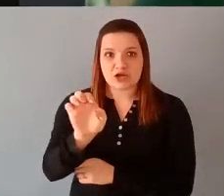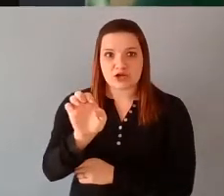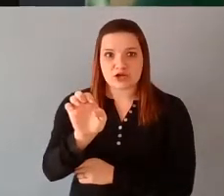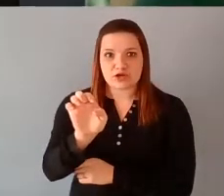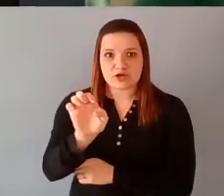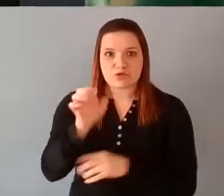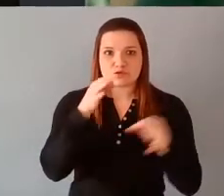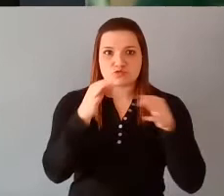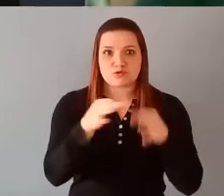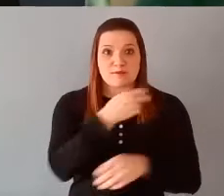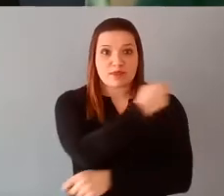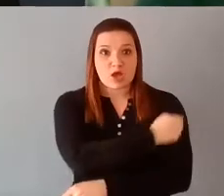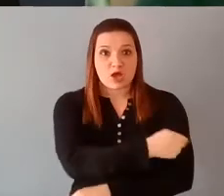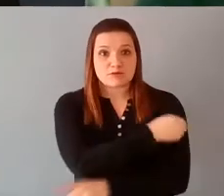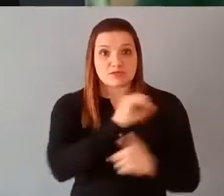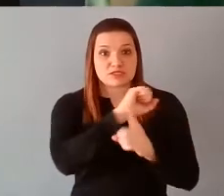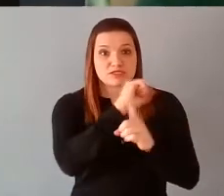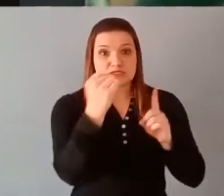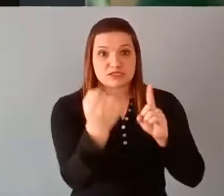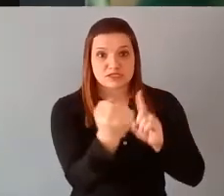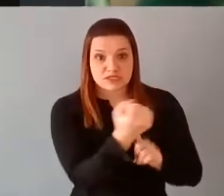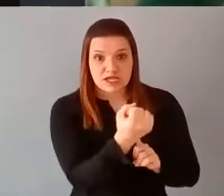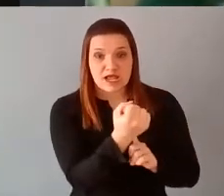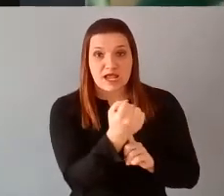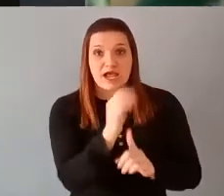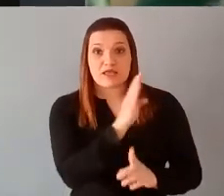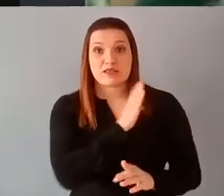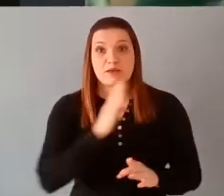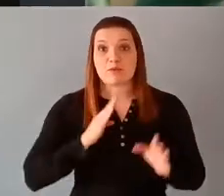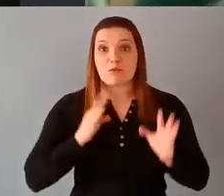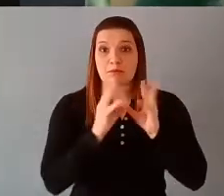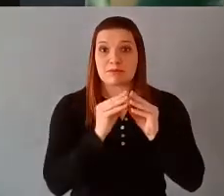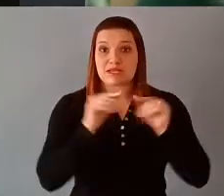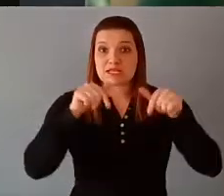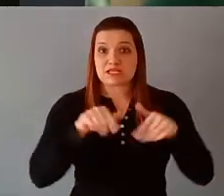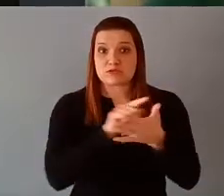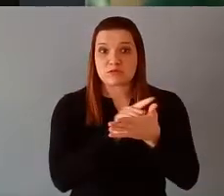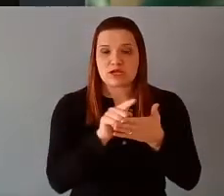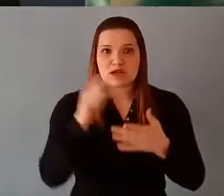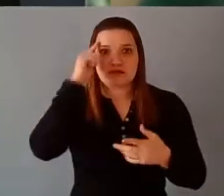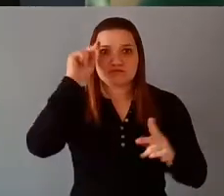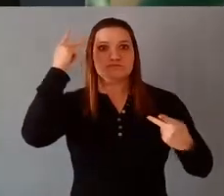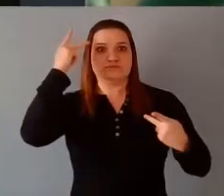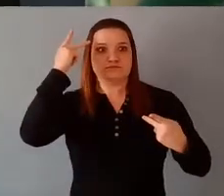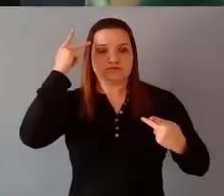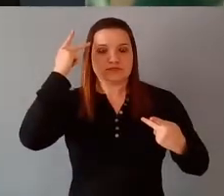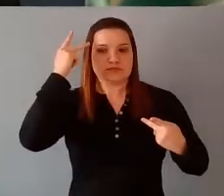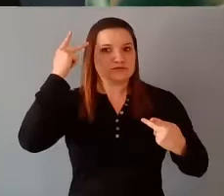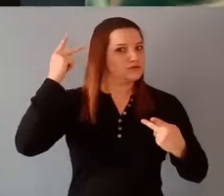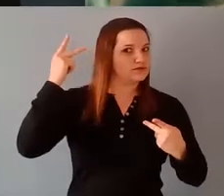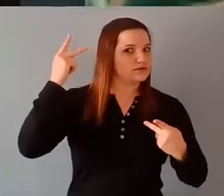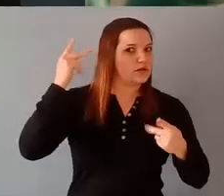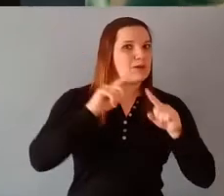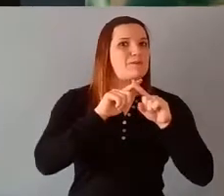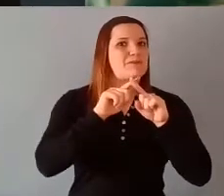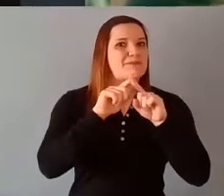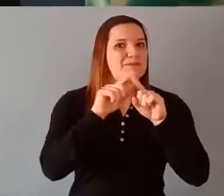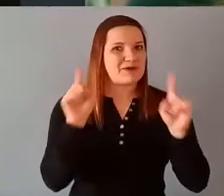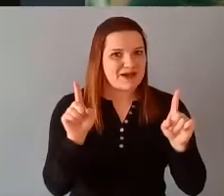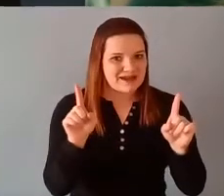describing the hospital scenario at the foundation board meeting this week. And I panicked a little bit, but then I